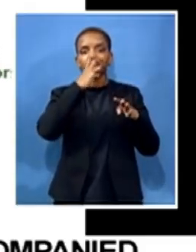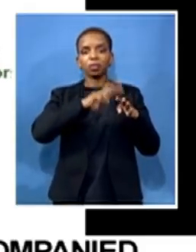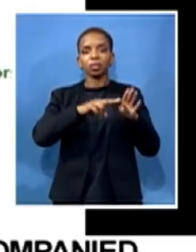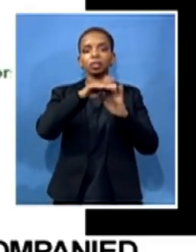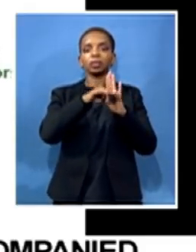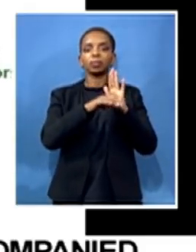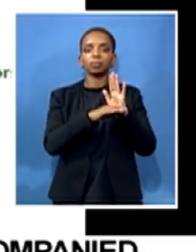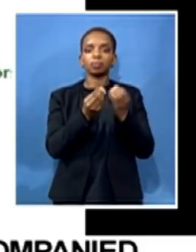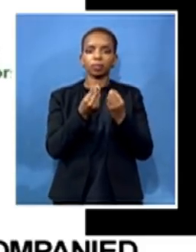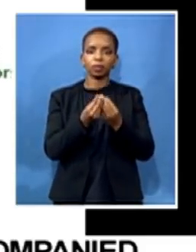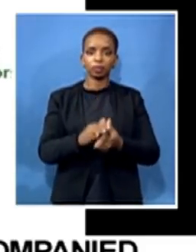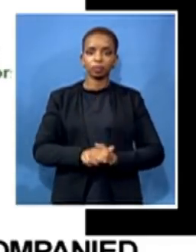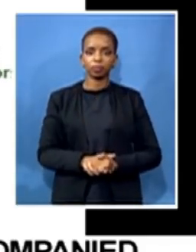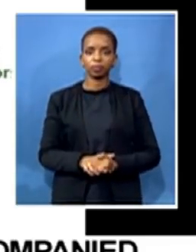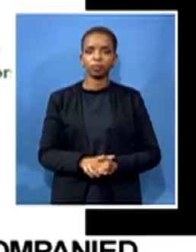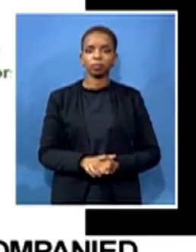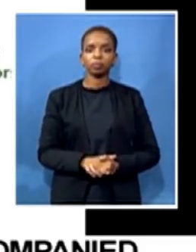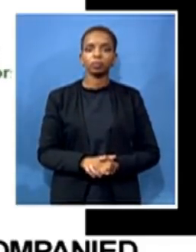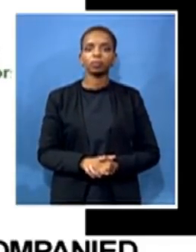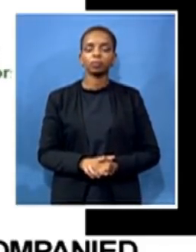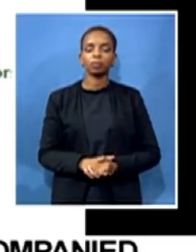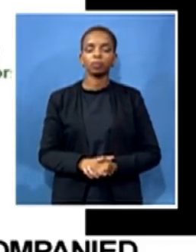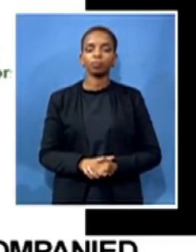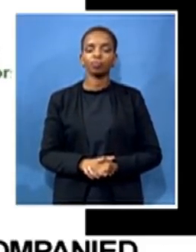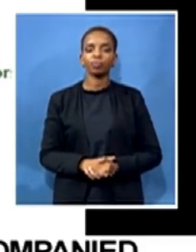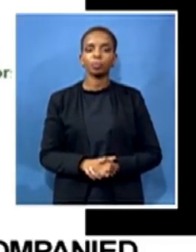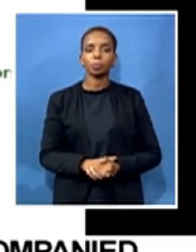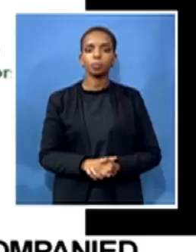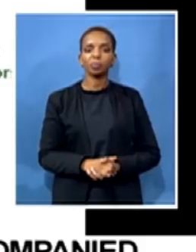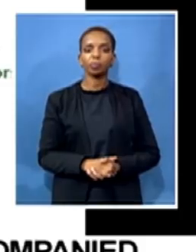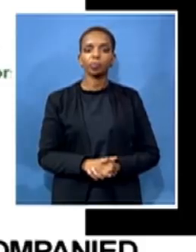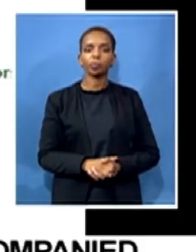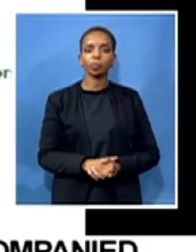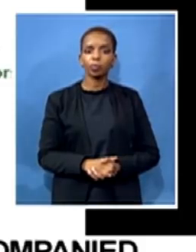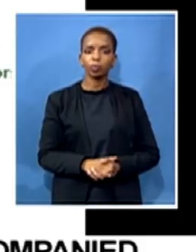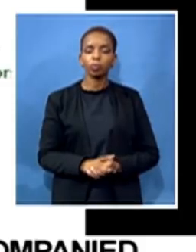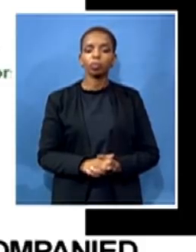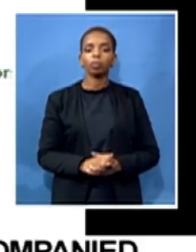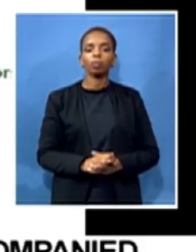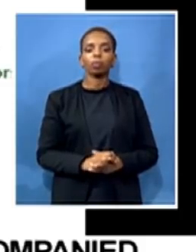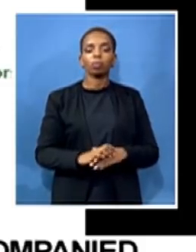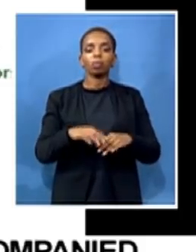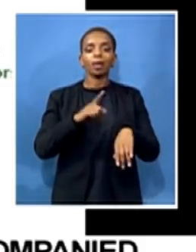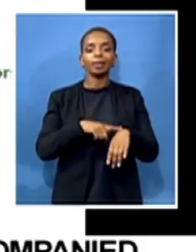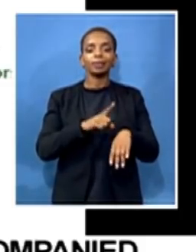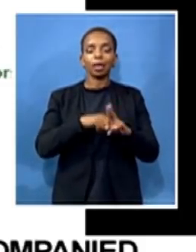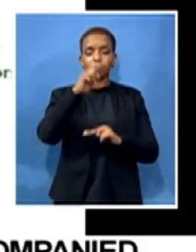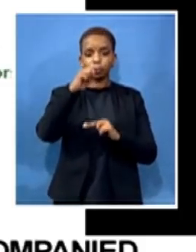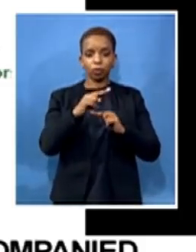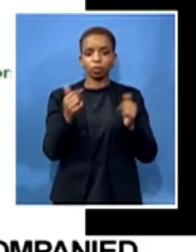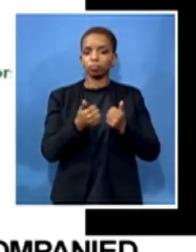We have, in the short term, distributed some hygiene packs and antiseptics and